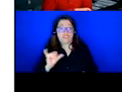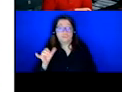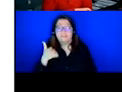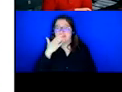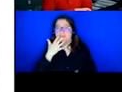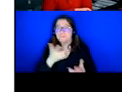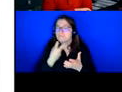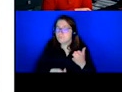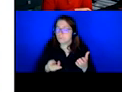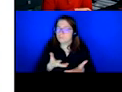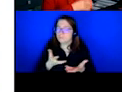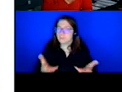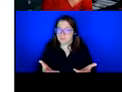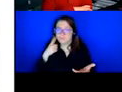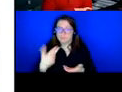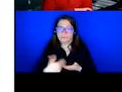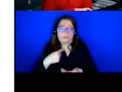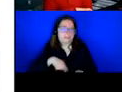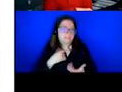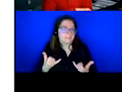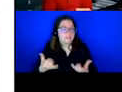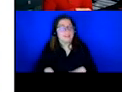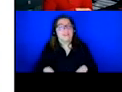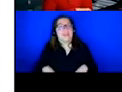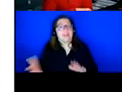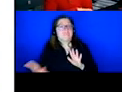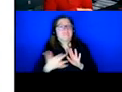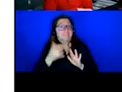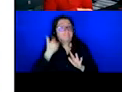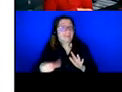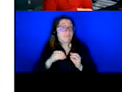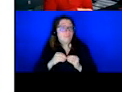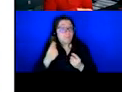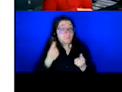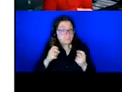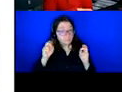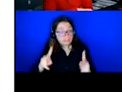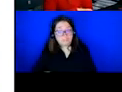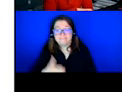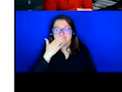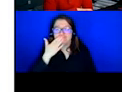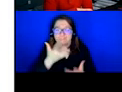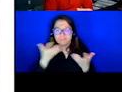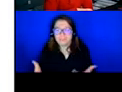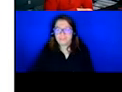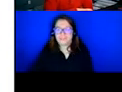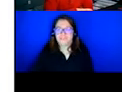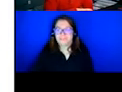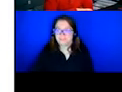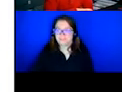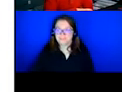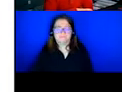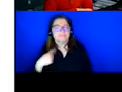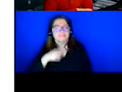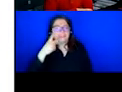much for joining us today. And again, reach out if you have any other questions. So Thank I'm you always so open much. to have it. We know we'll see